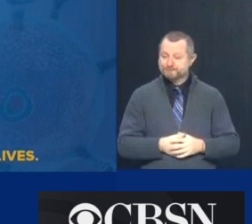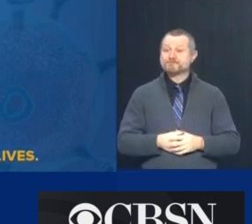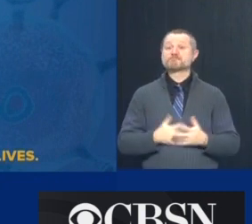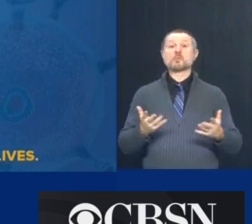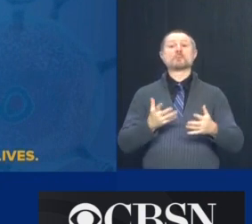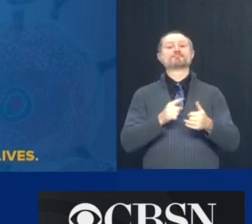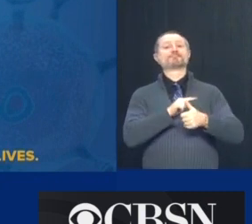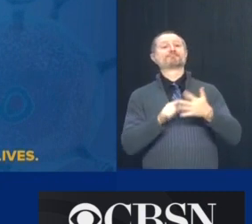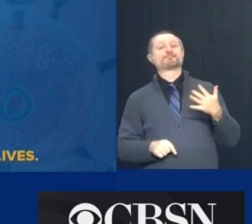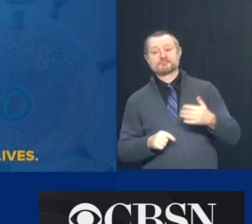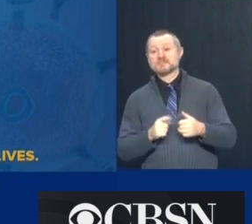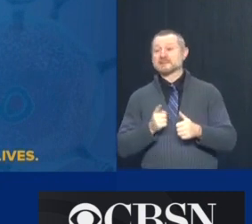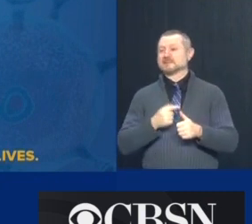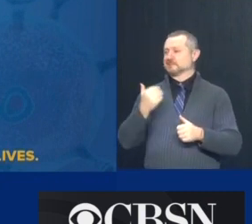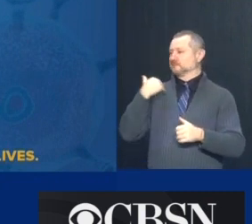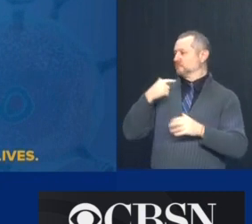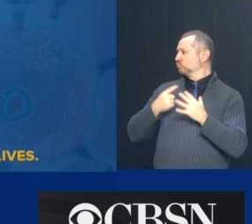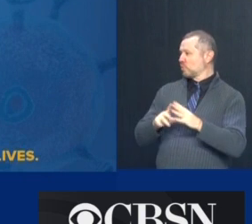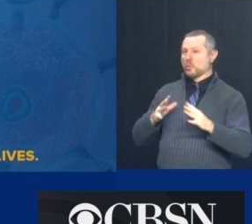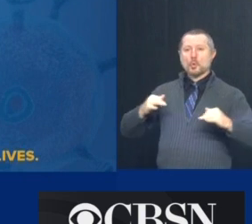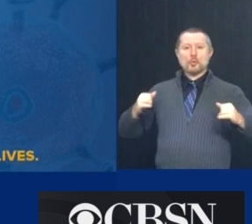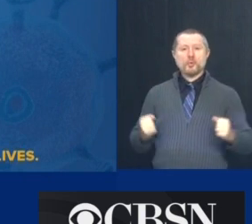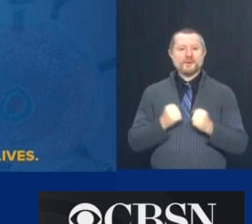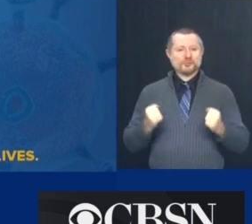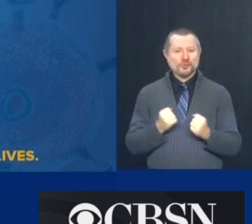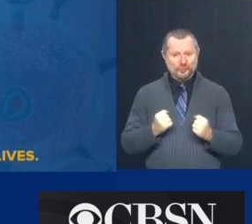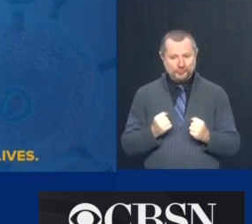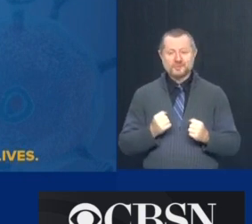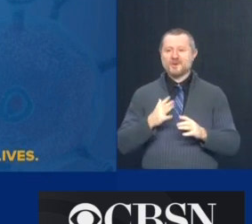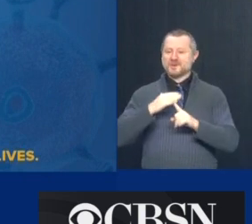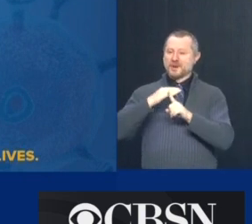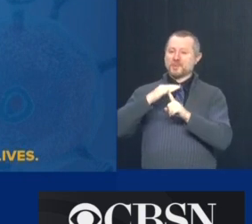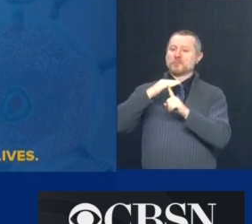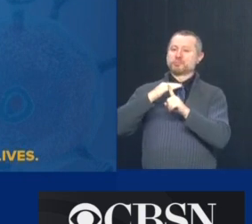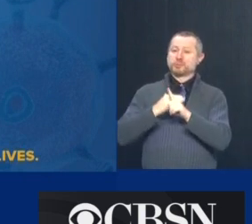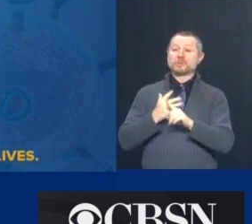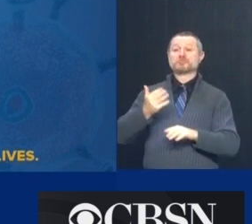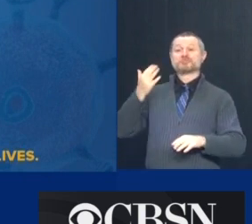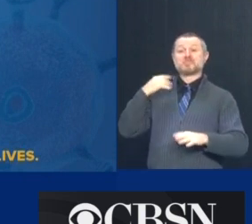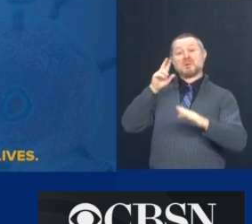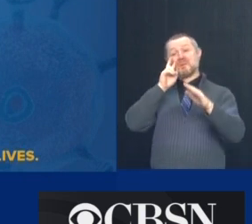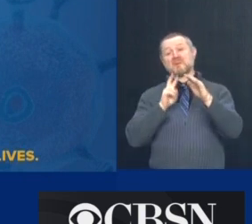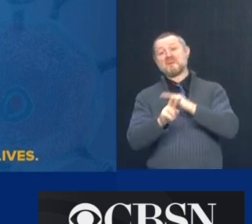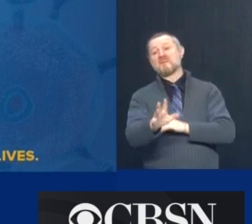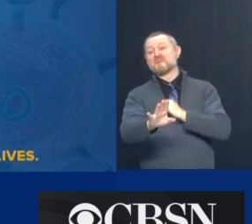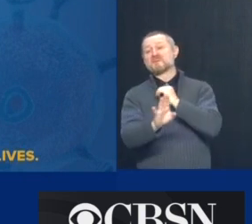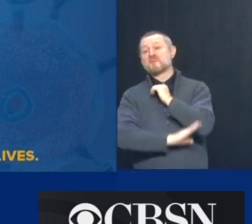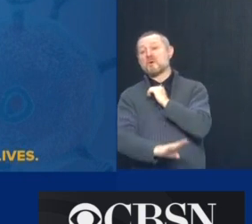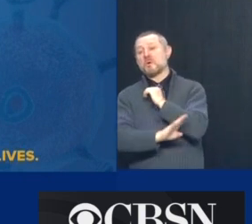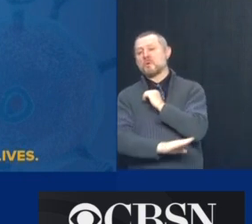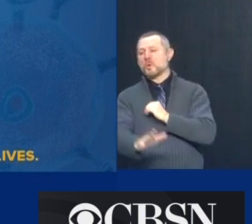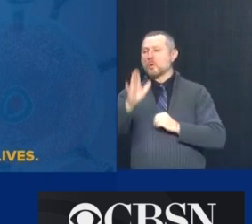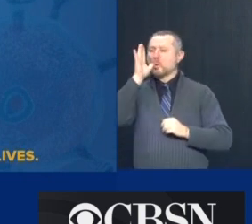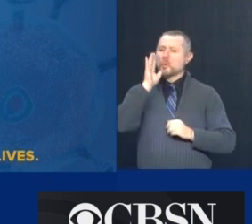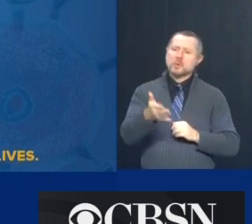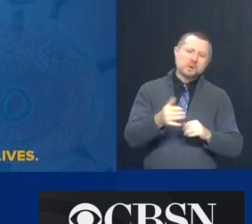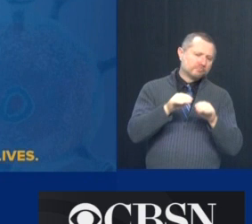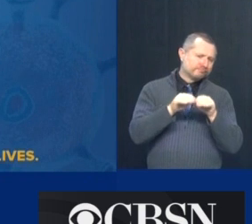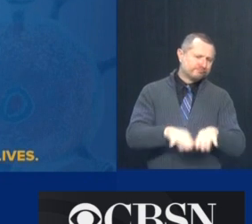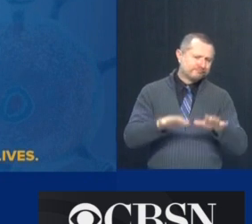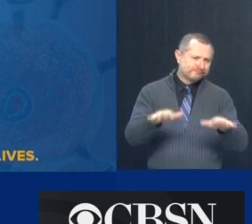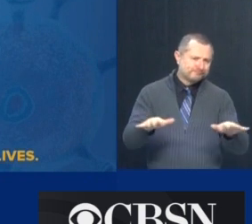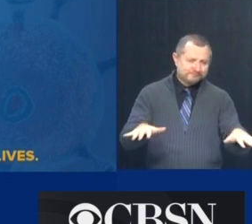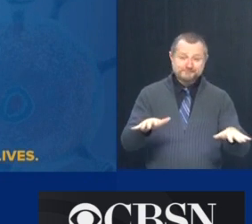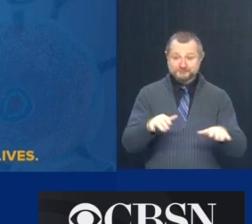Came with the colder weather. All the experts talked about what was going to happen when we reach the fall, right? Cold weather,